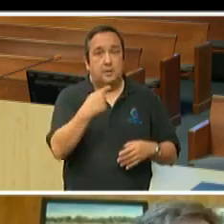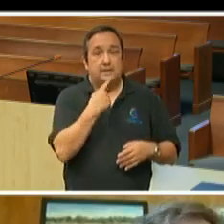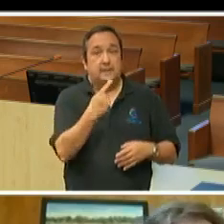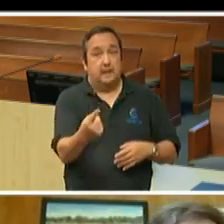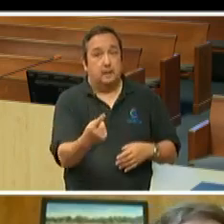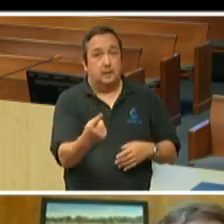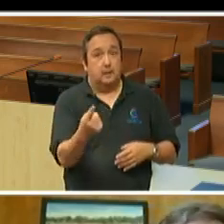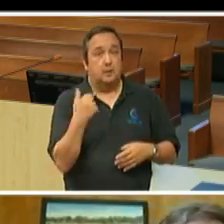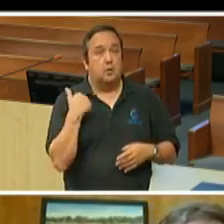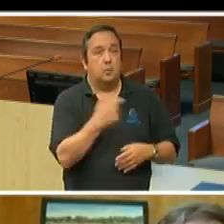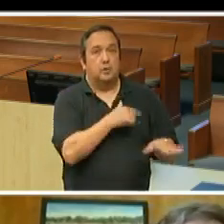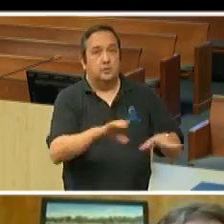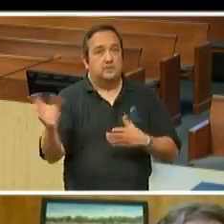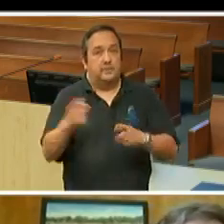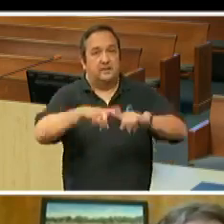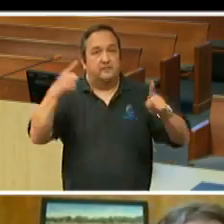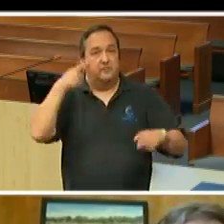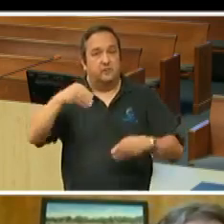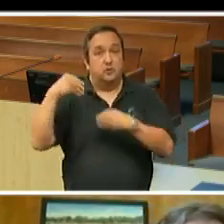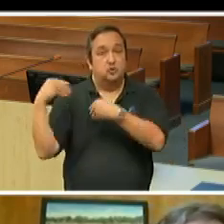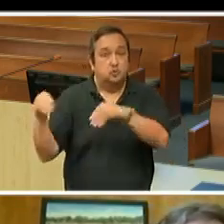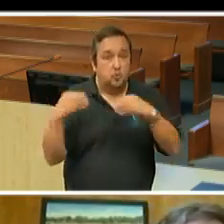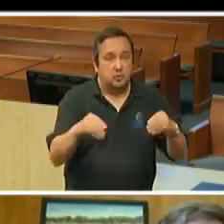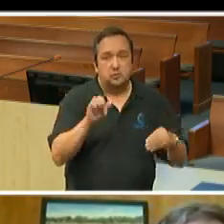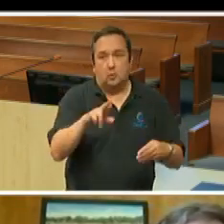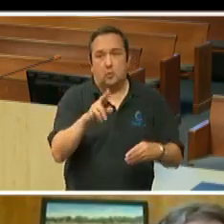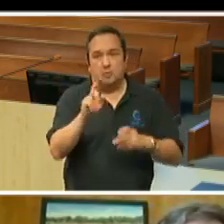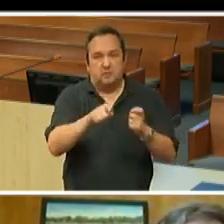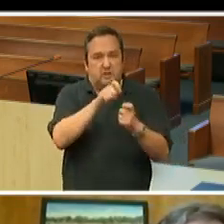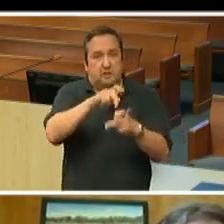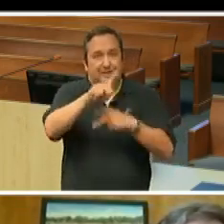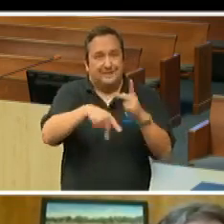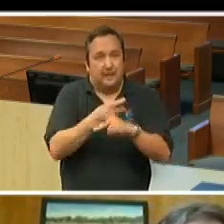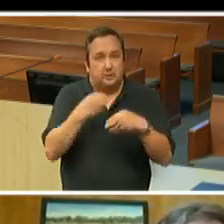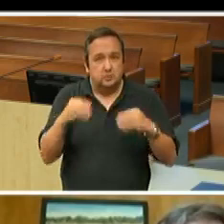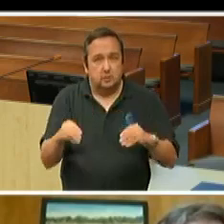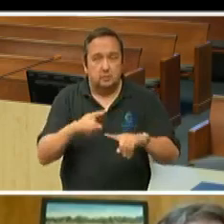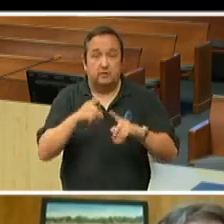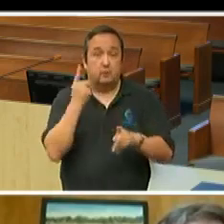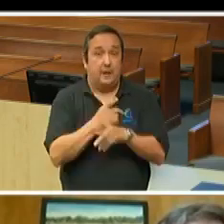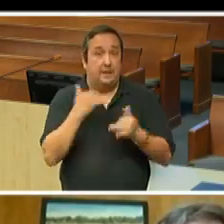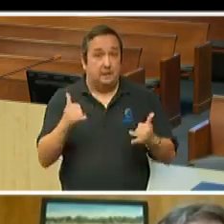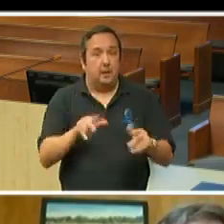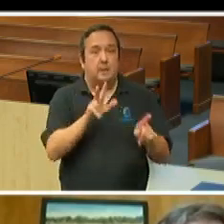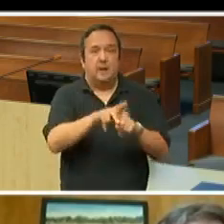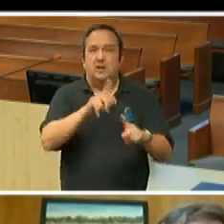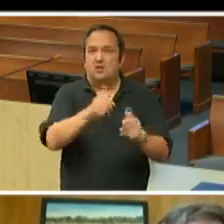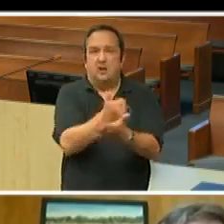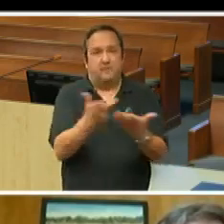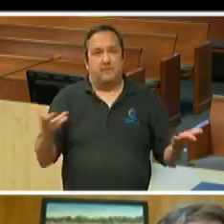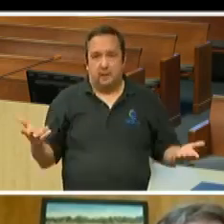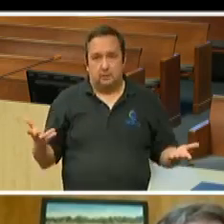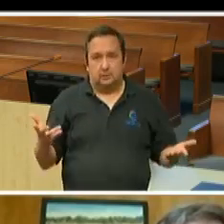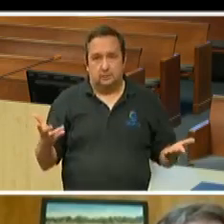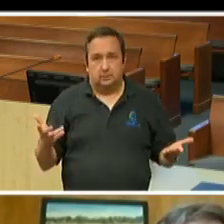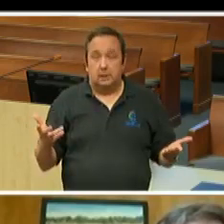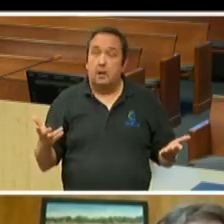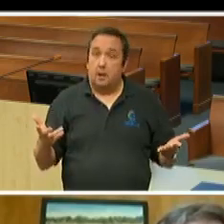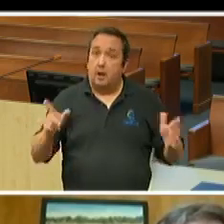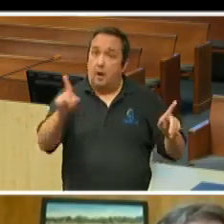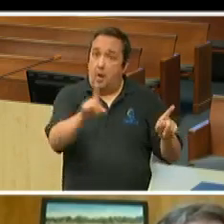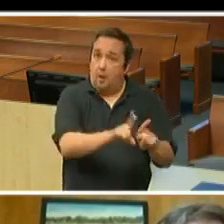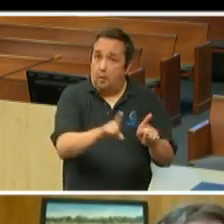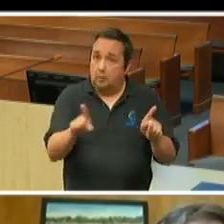that we're doing something different for grocery stores or a certain type of store, but that right now they do apply to everything. And also to